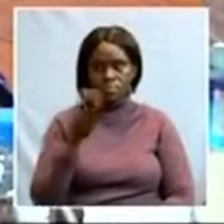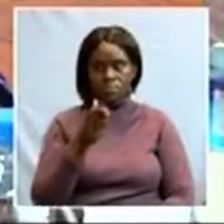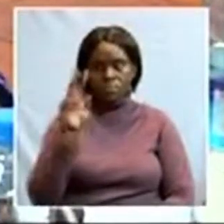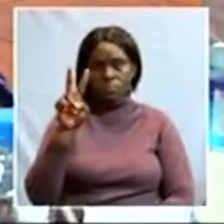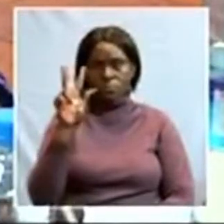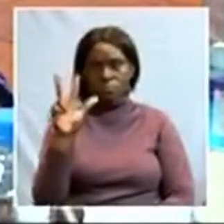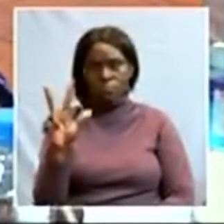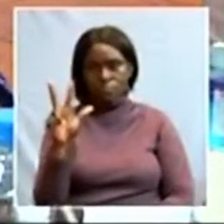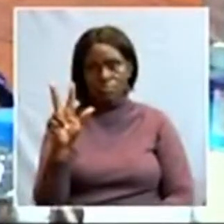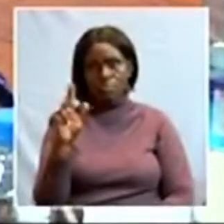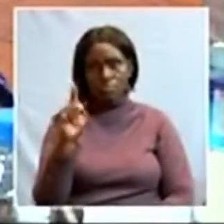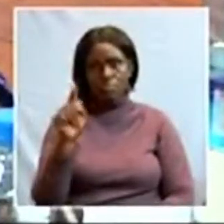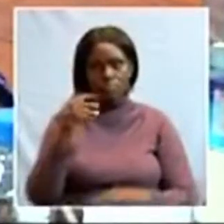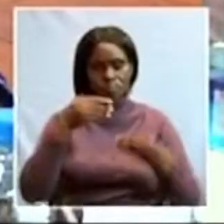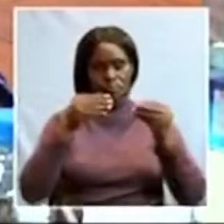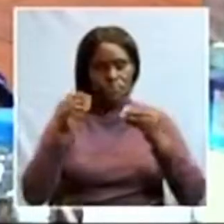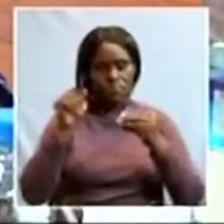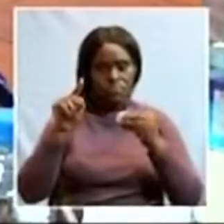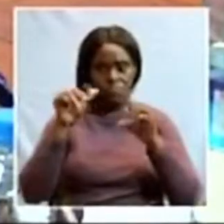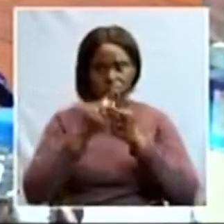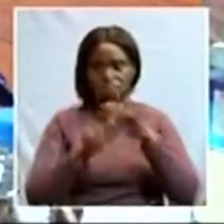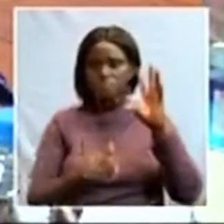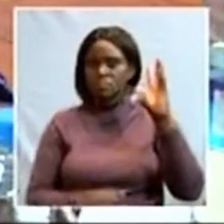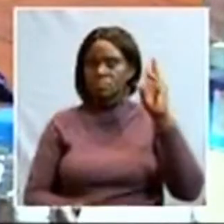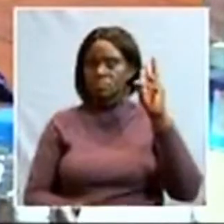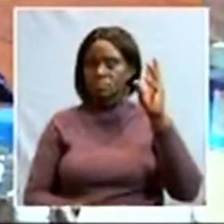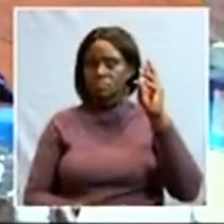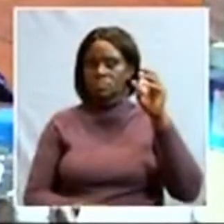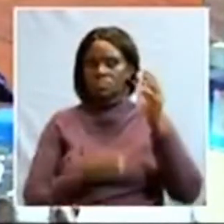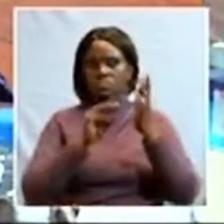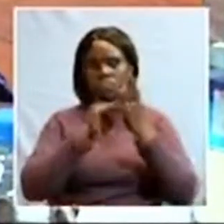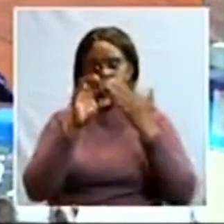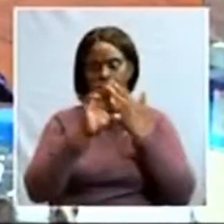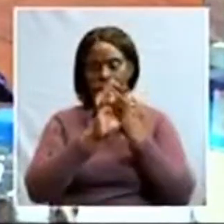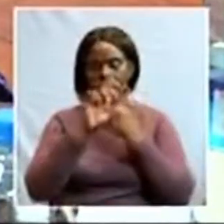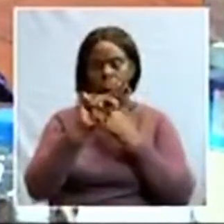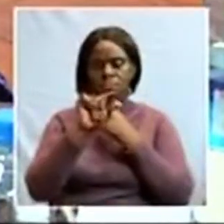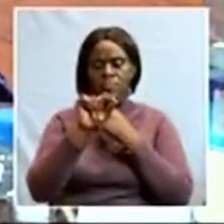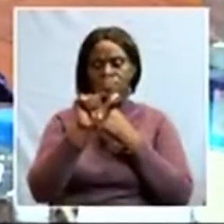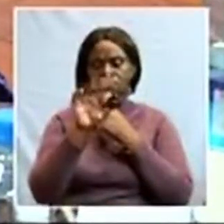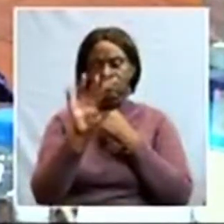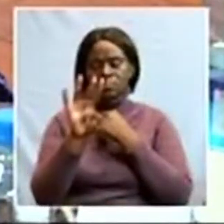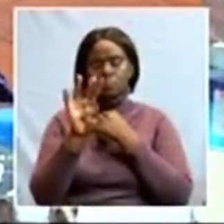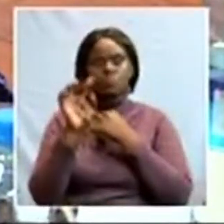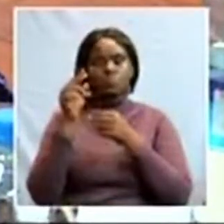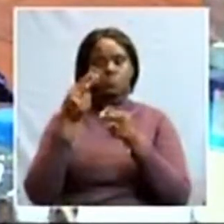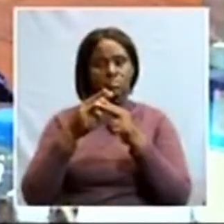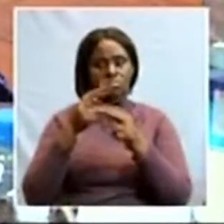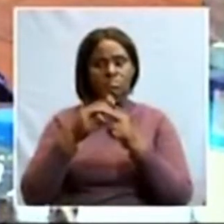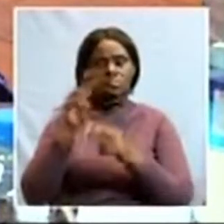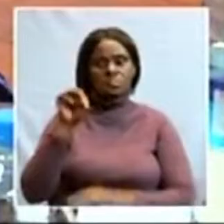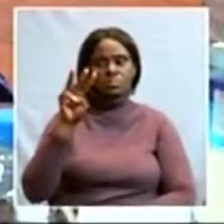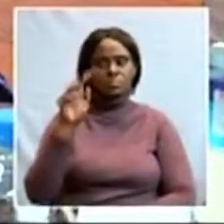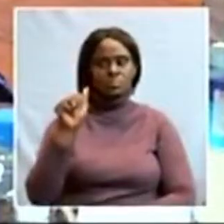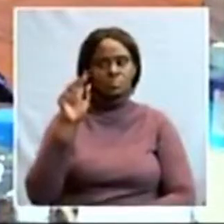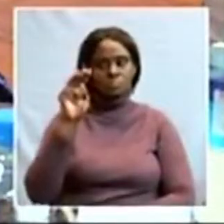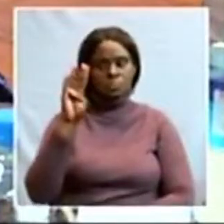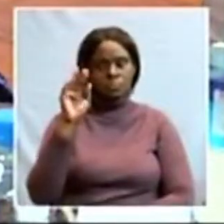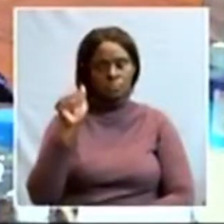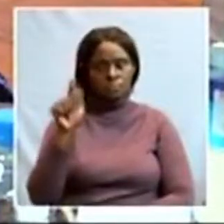11/23 and sold on the 6th March 2024 to Mr. Fraser Mwaba